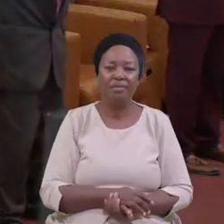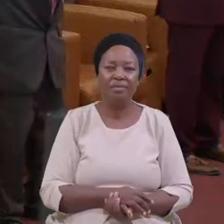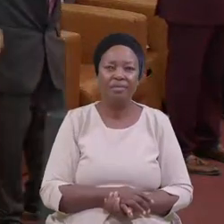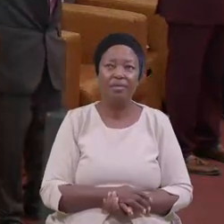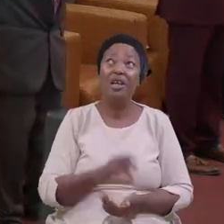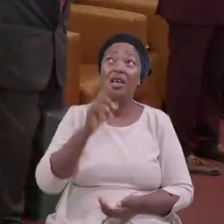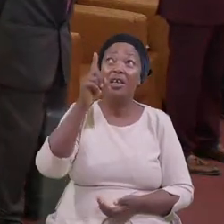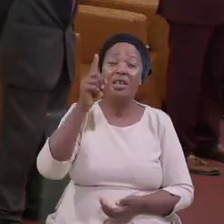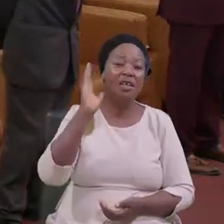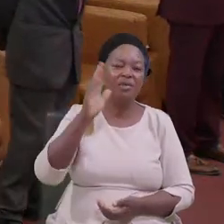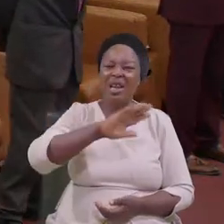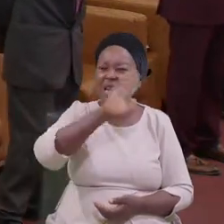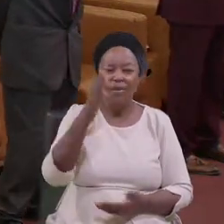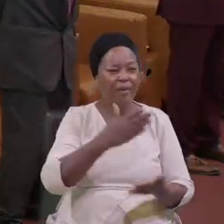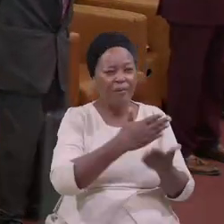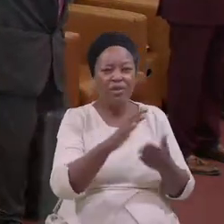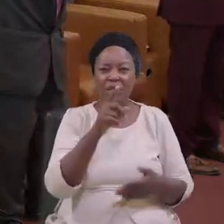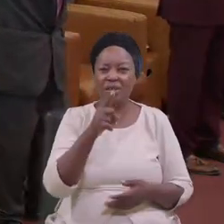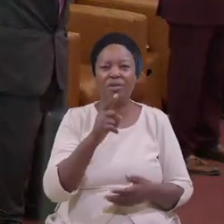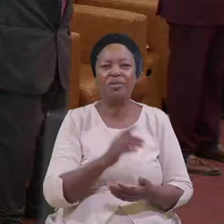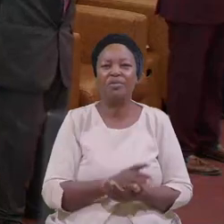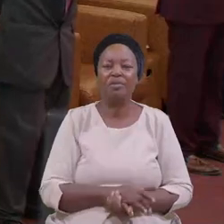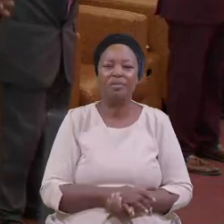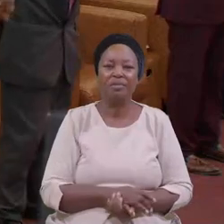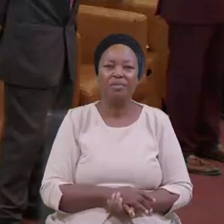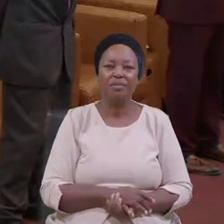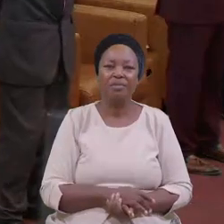He'll never forsake you.